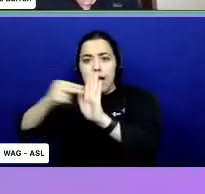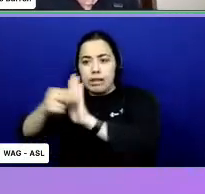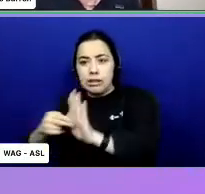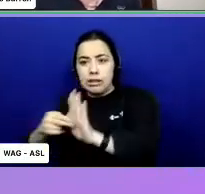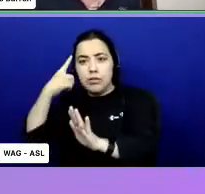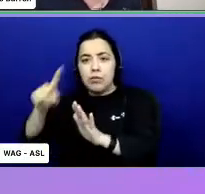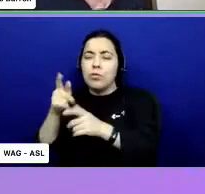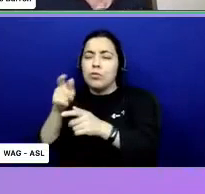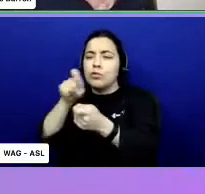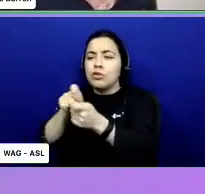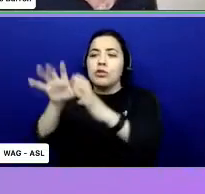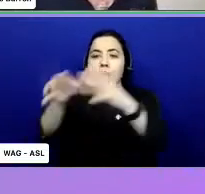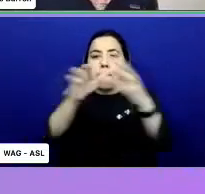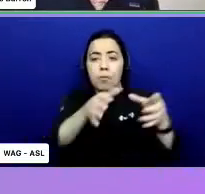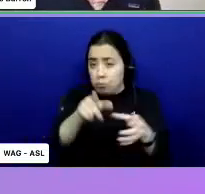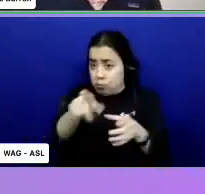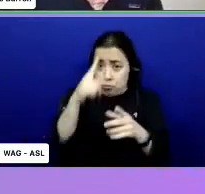components